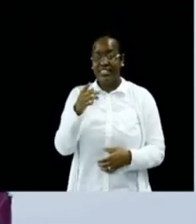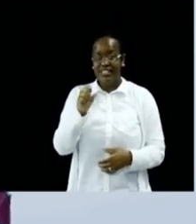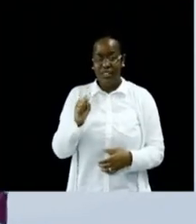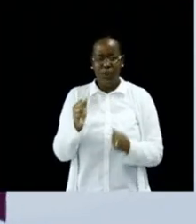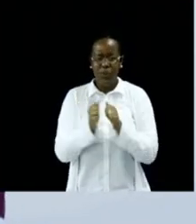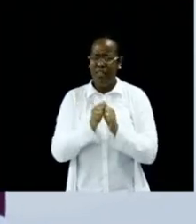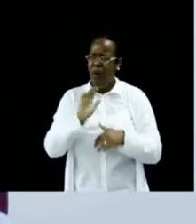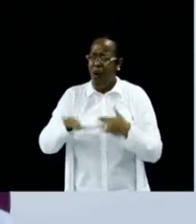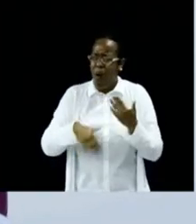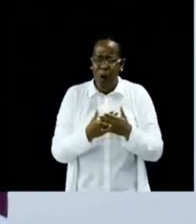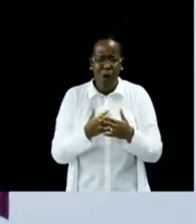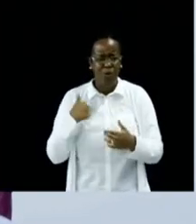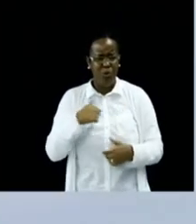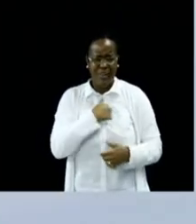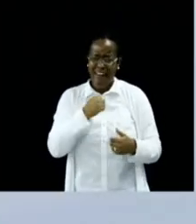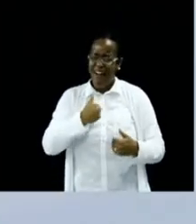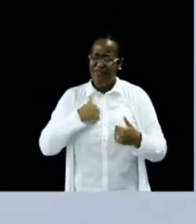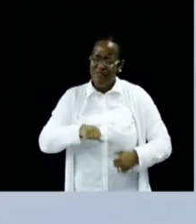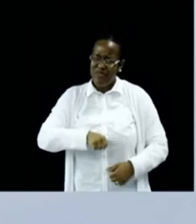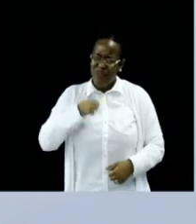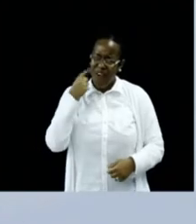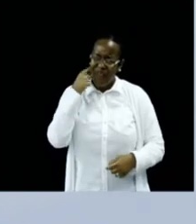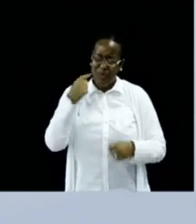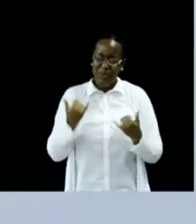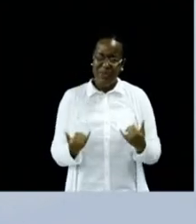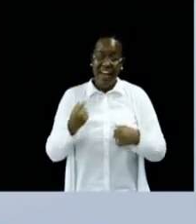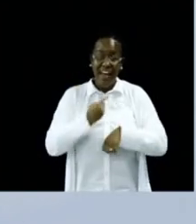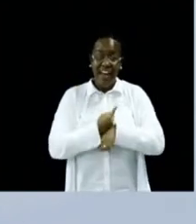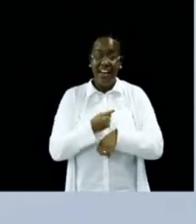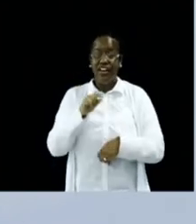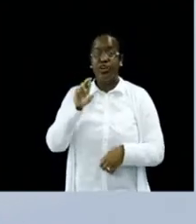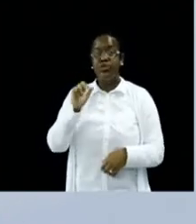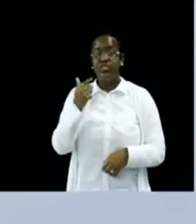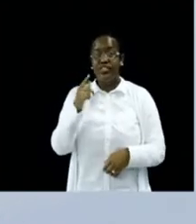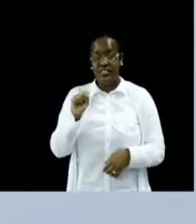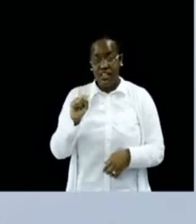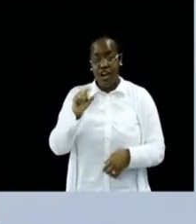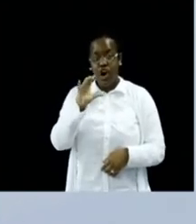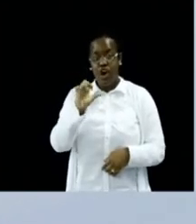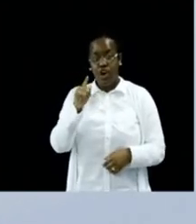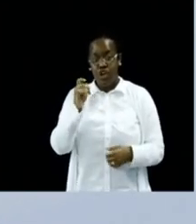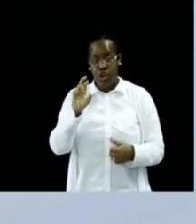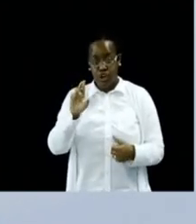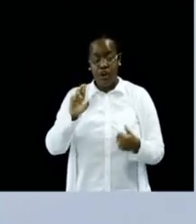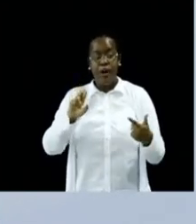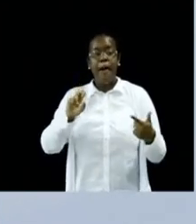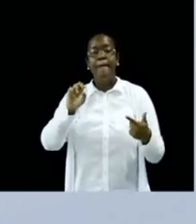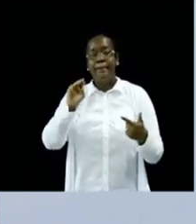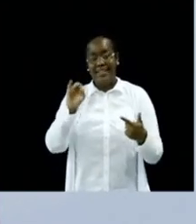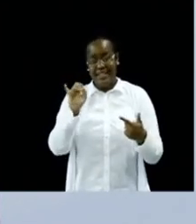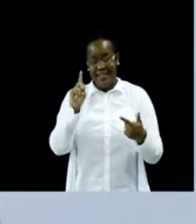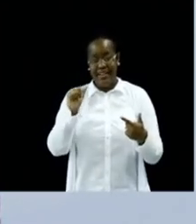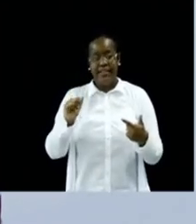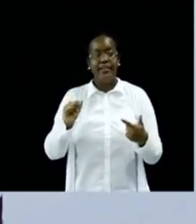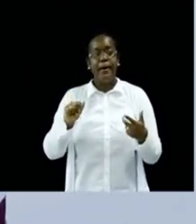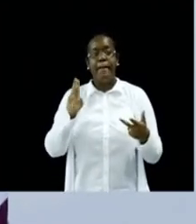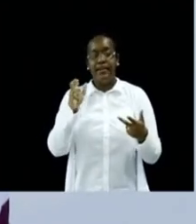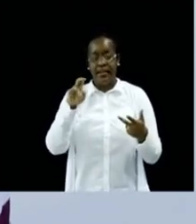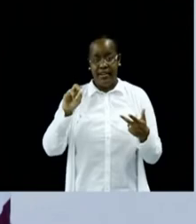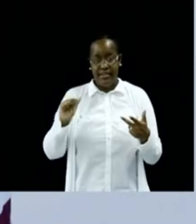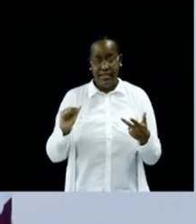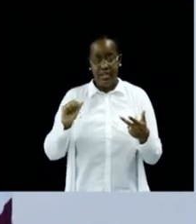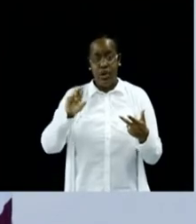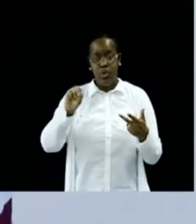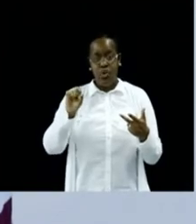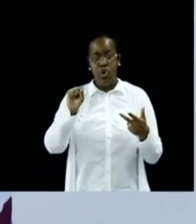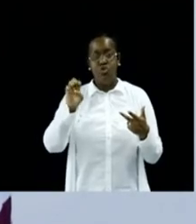pride we're all feeling here today. Regent Carter, Regent Medina, Regent Benham, Regent